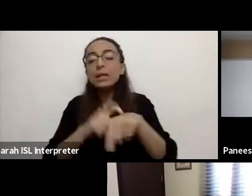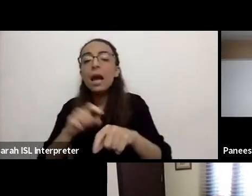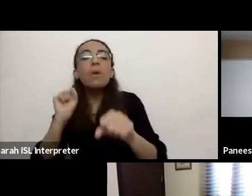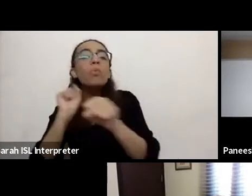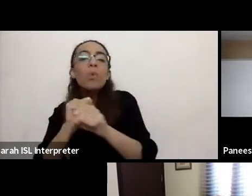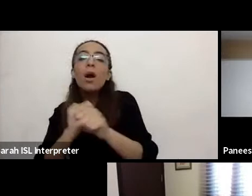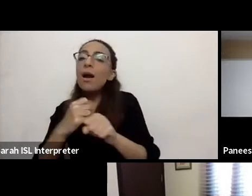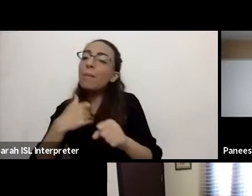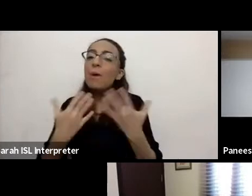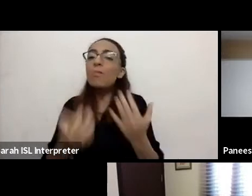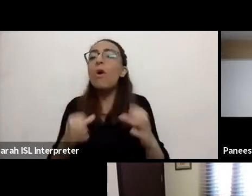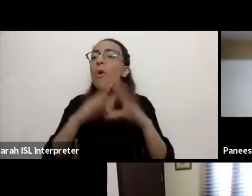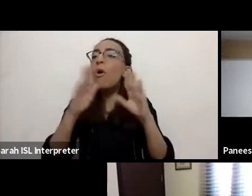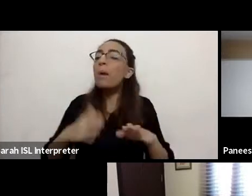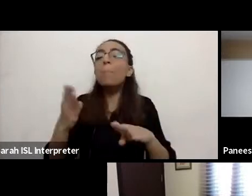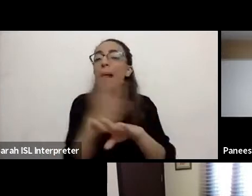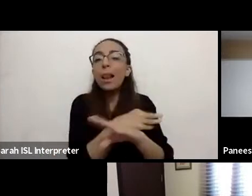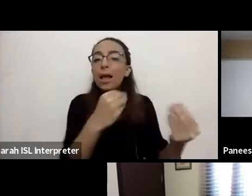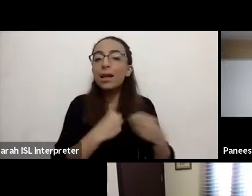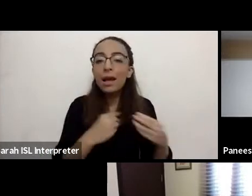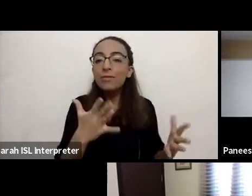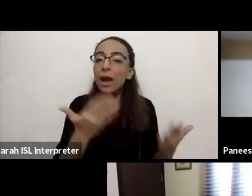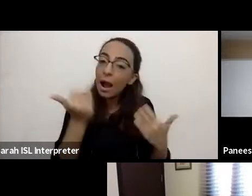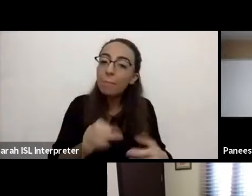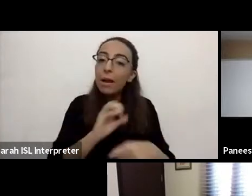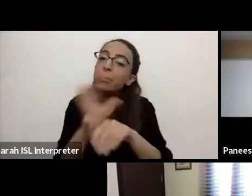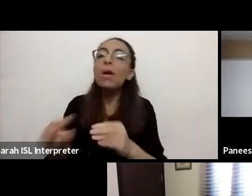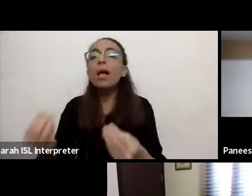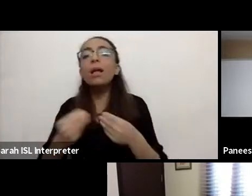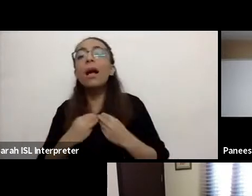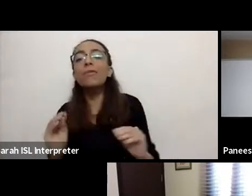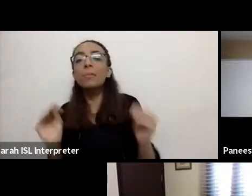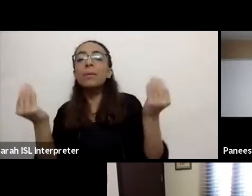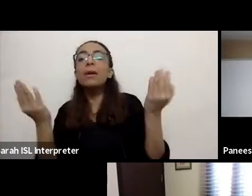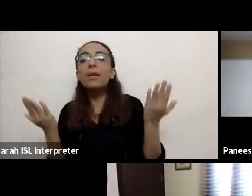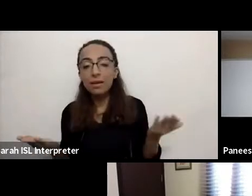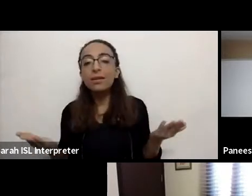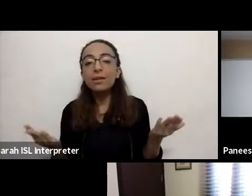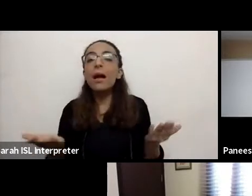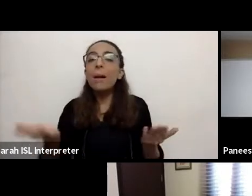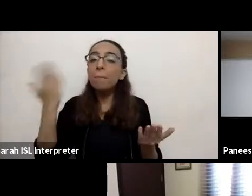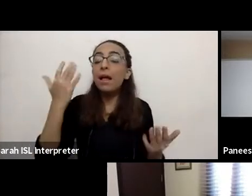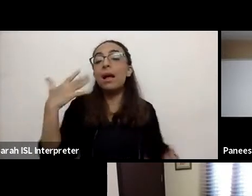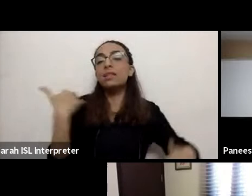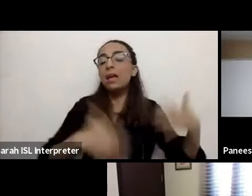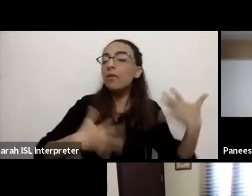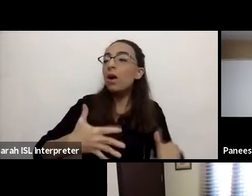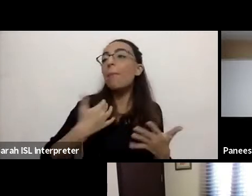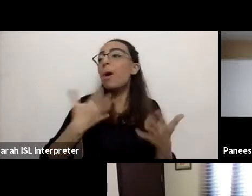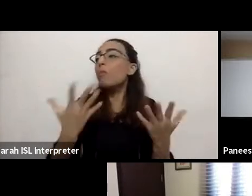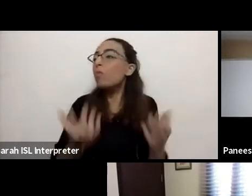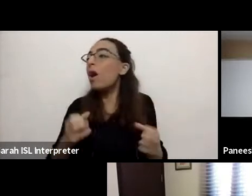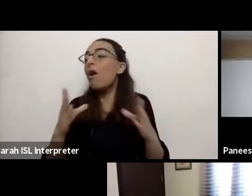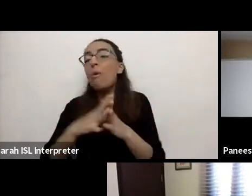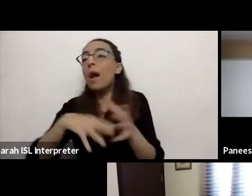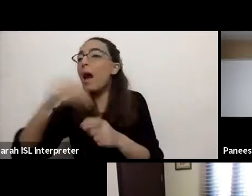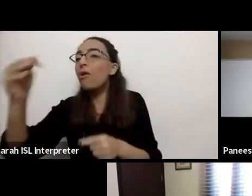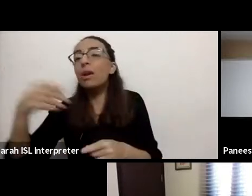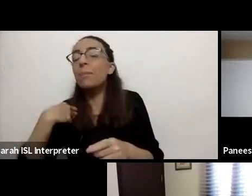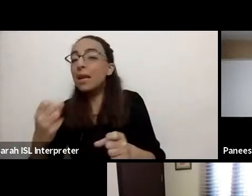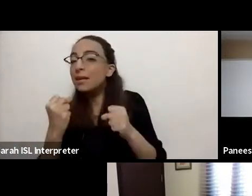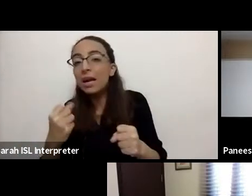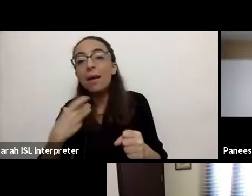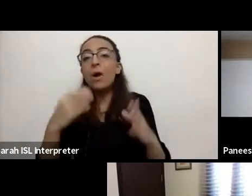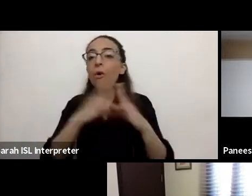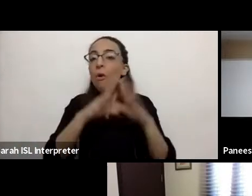forth. But it was still a struggle, and it was not something which was considered very easily by most